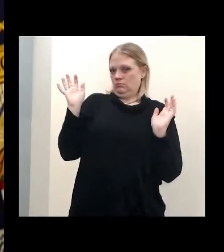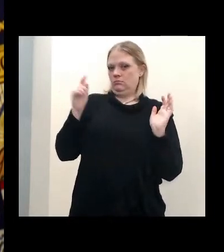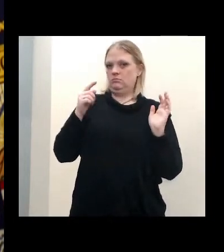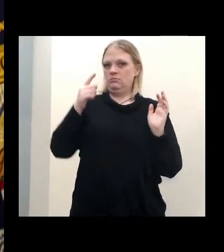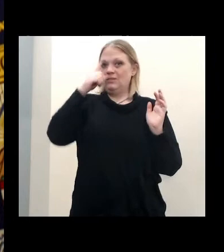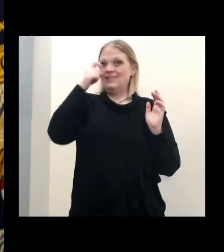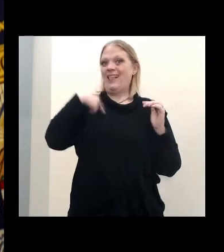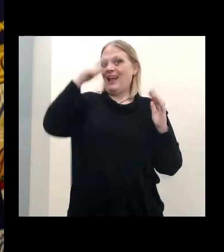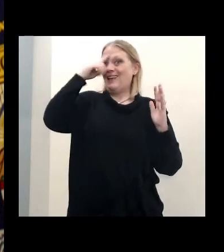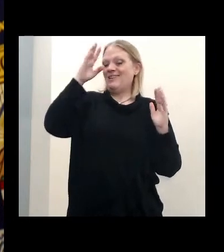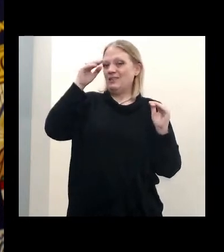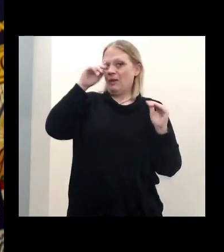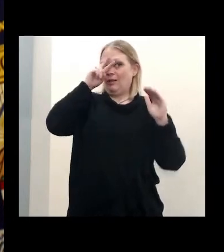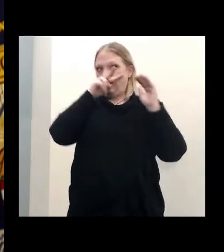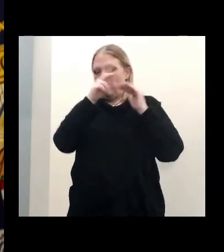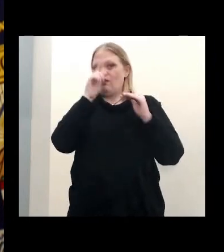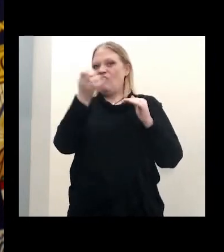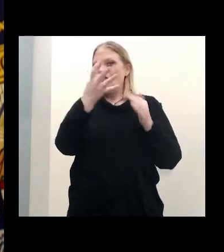in a few weeks.